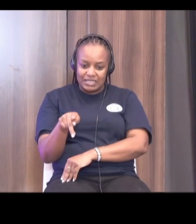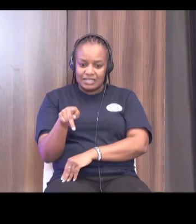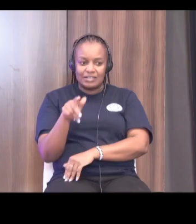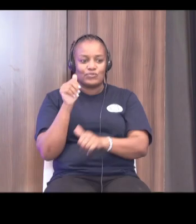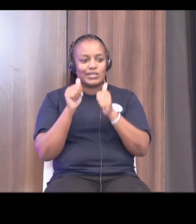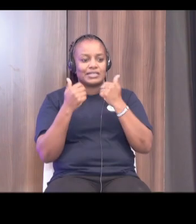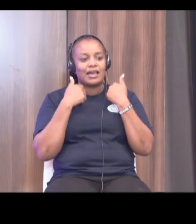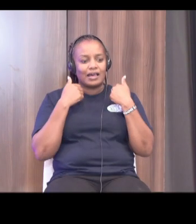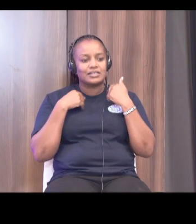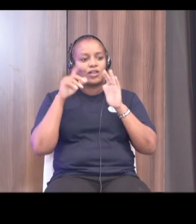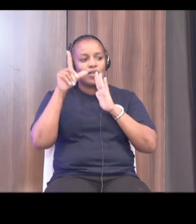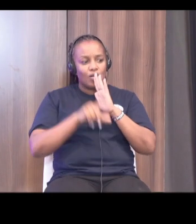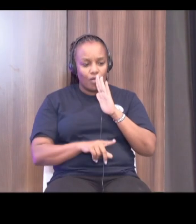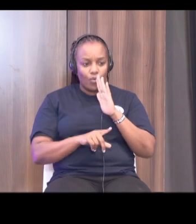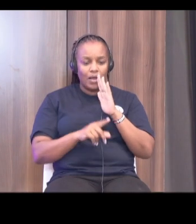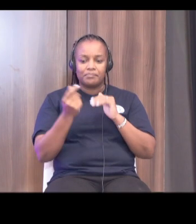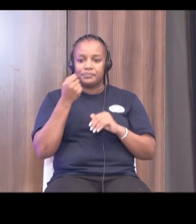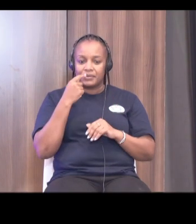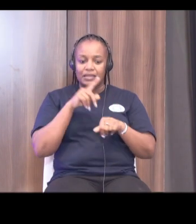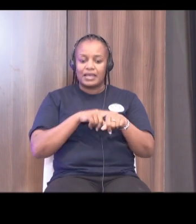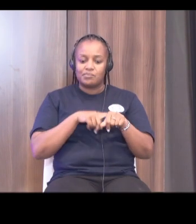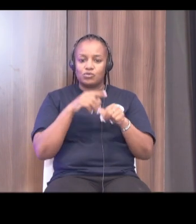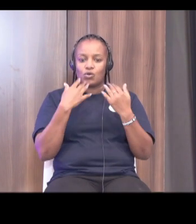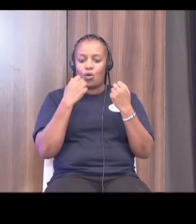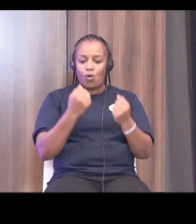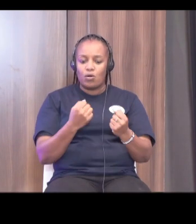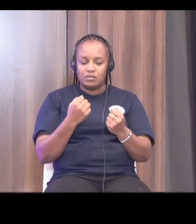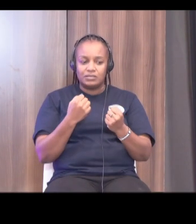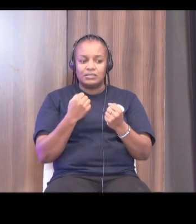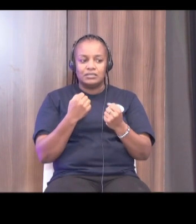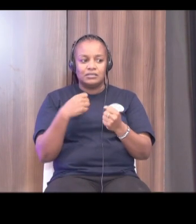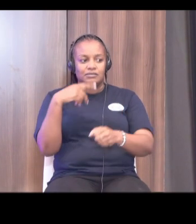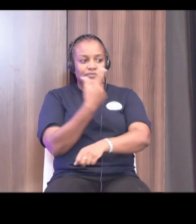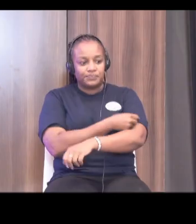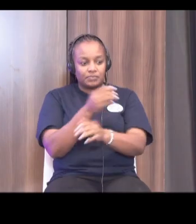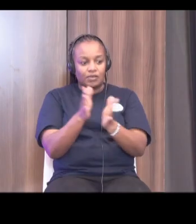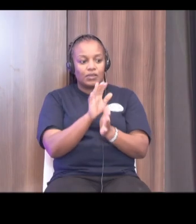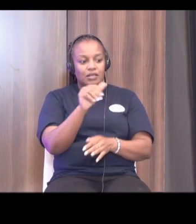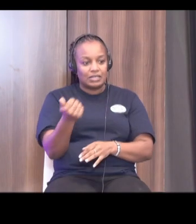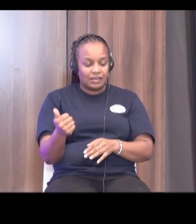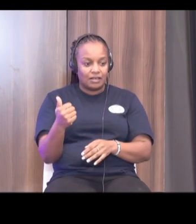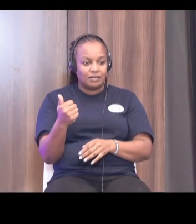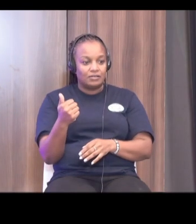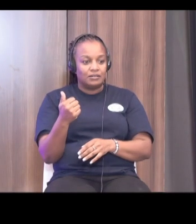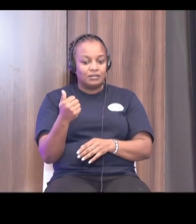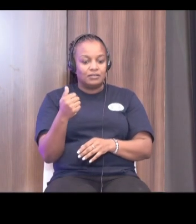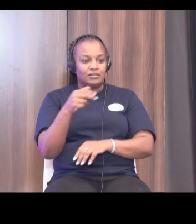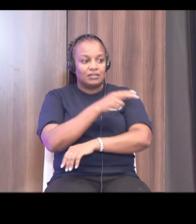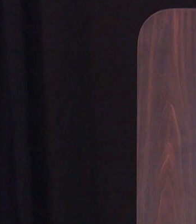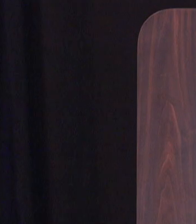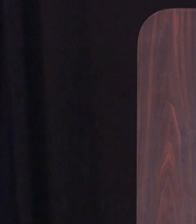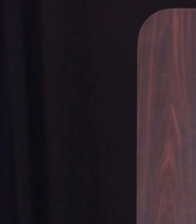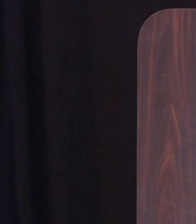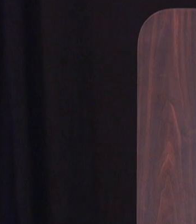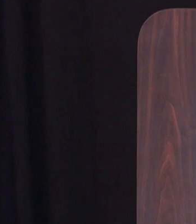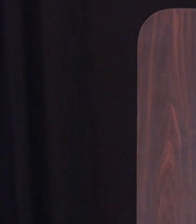does have lower immune responses when co-administered, as we see with other maternal vaccines, but also the clinical implications of this interference,